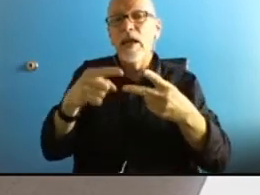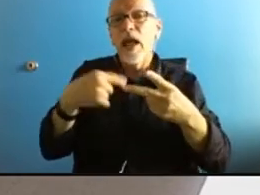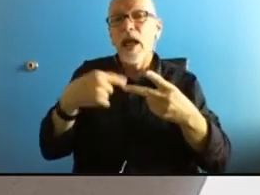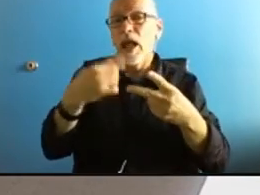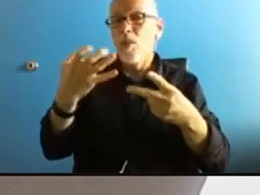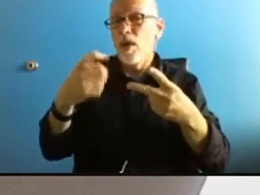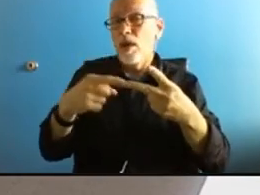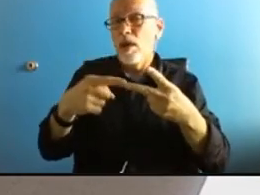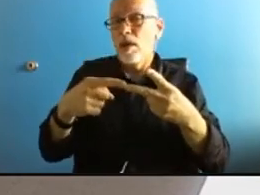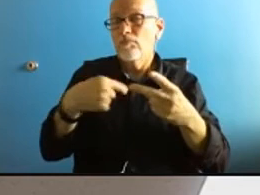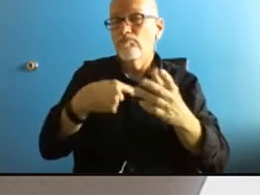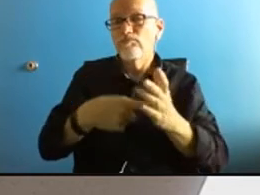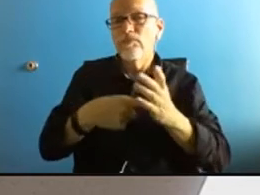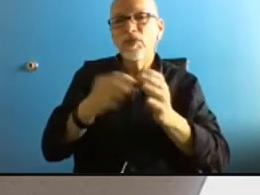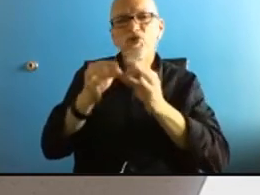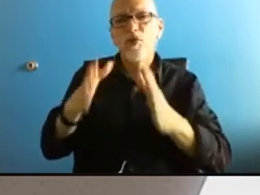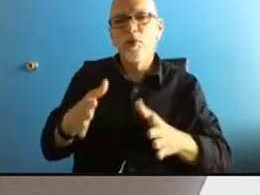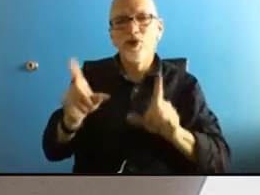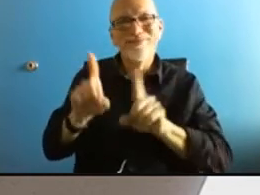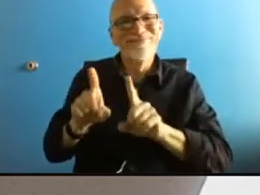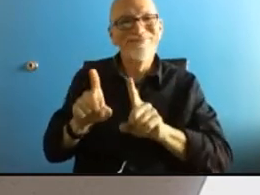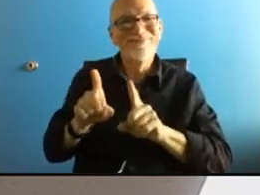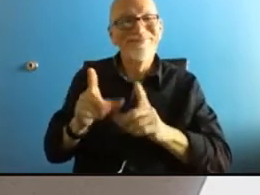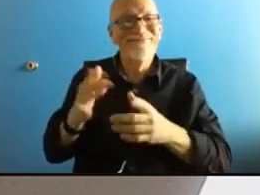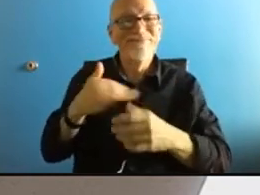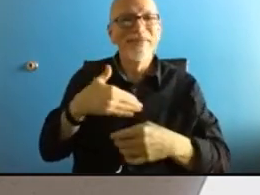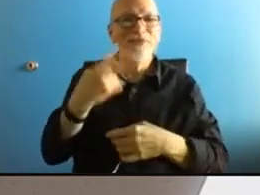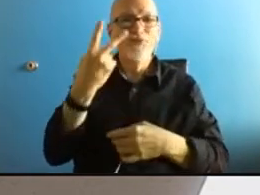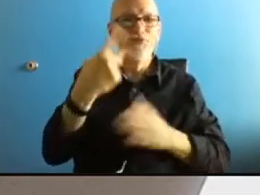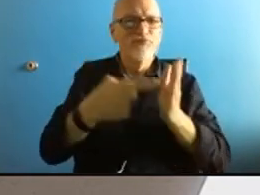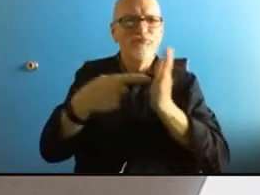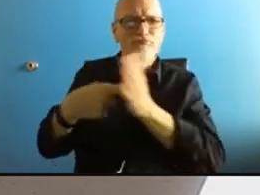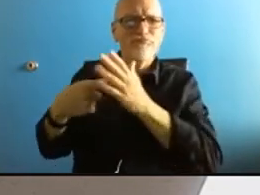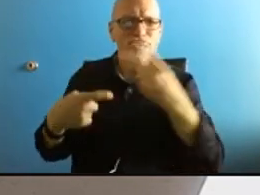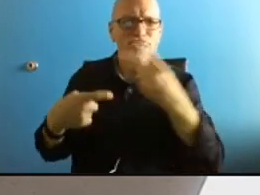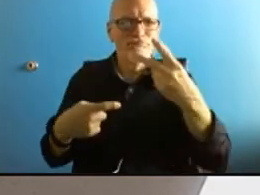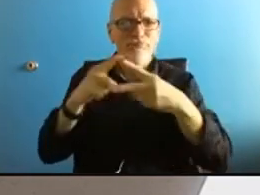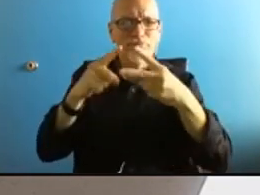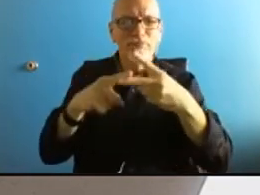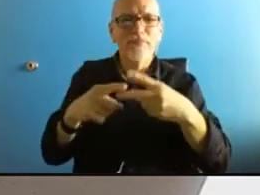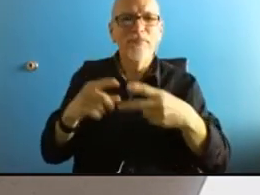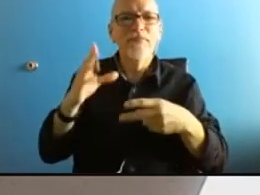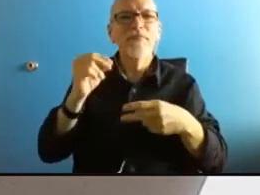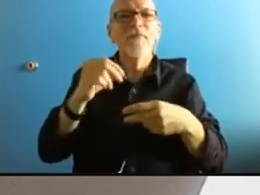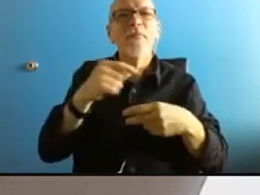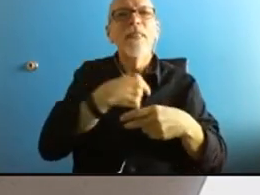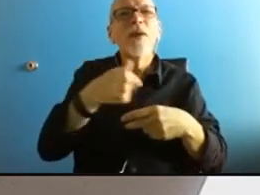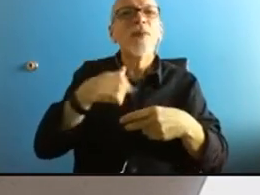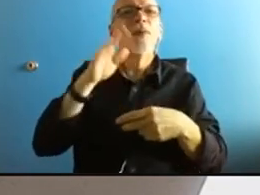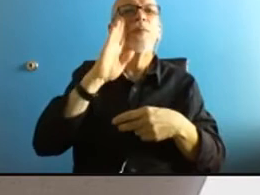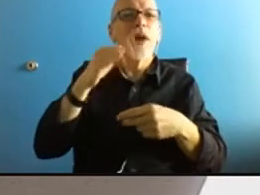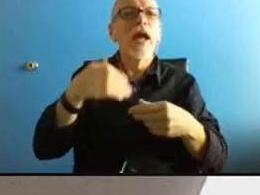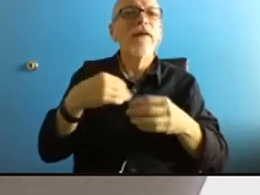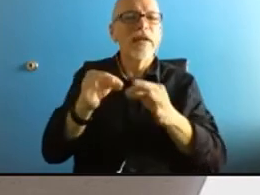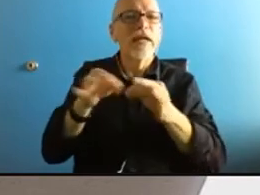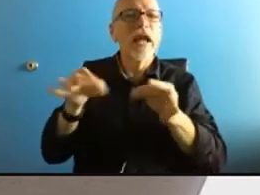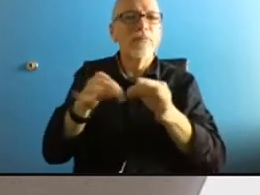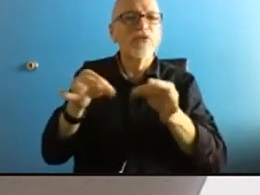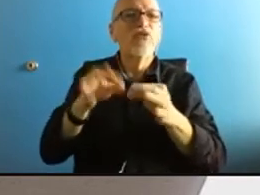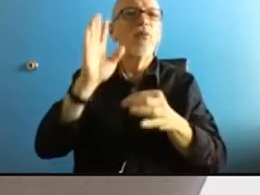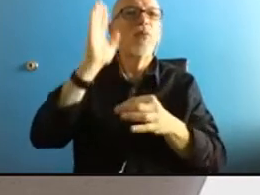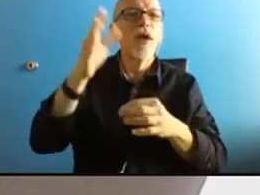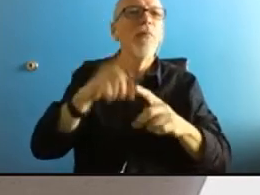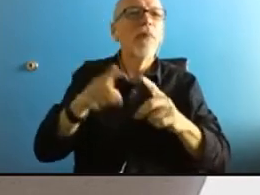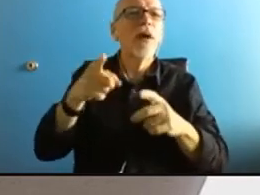wanted, an interpreter. Those were my two. And we will have captioning, but that will be